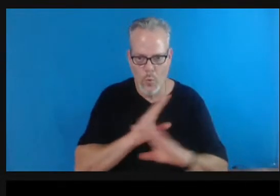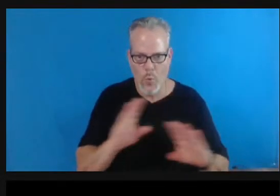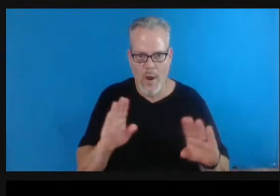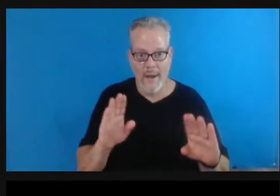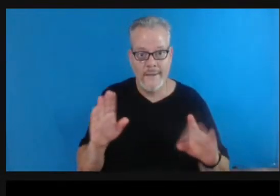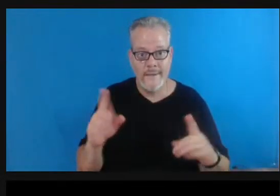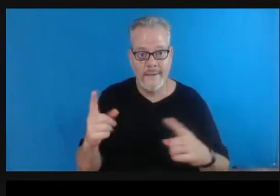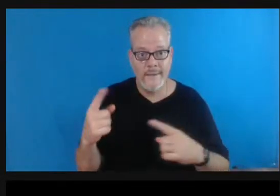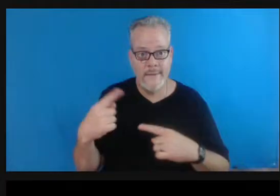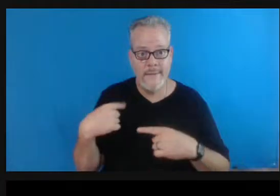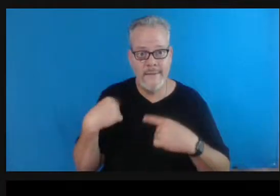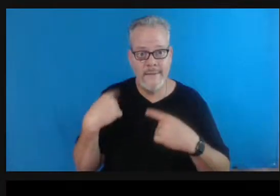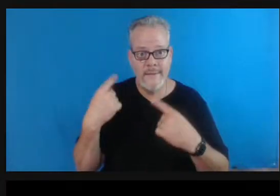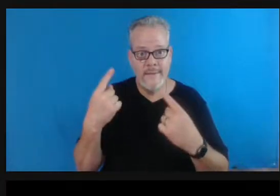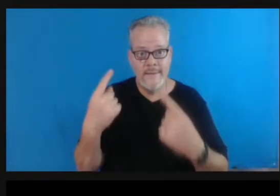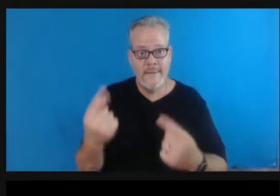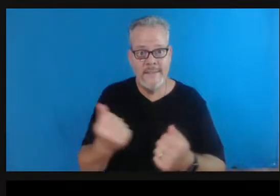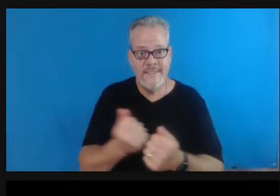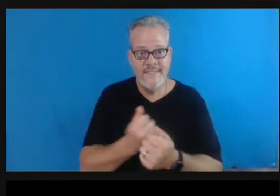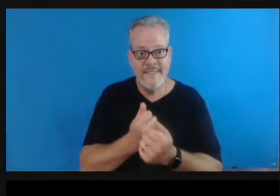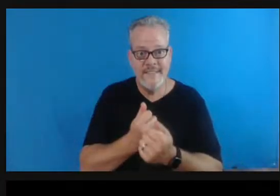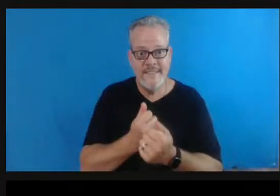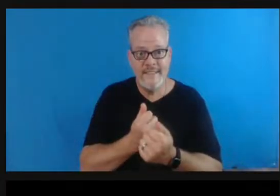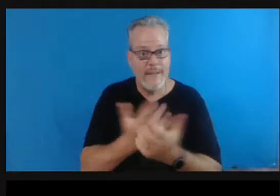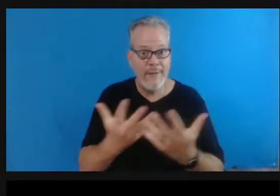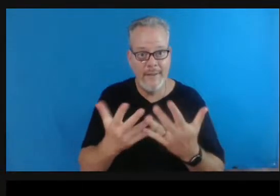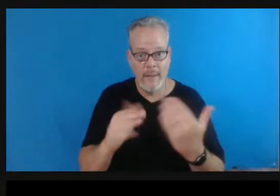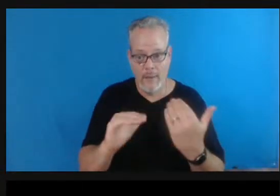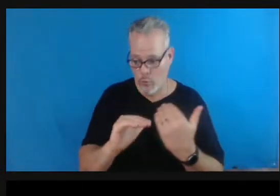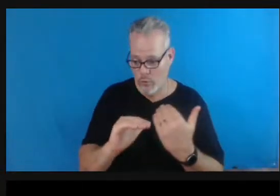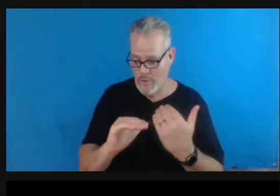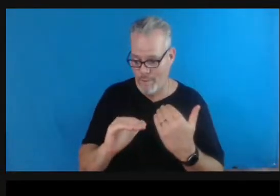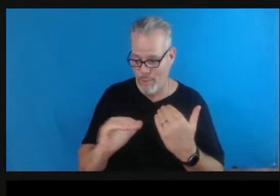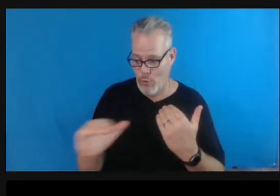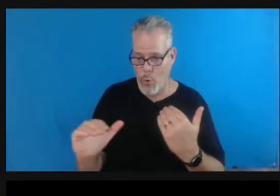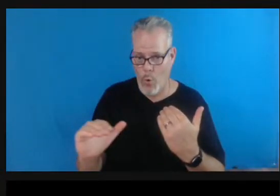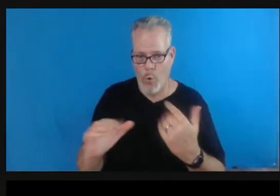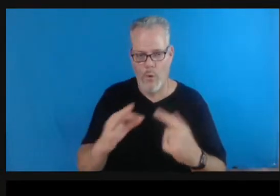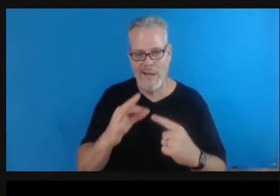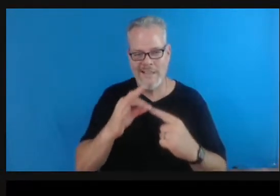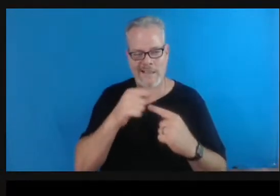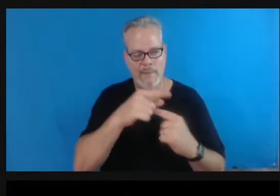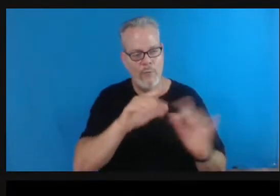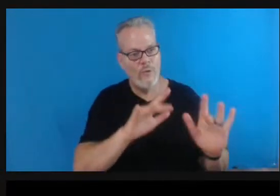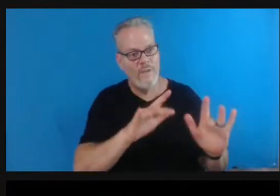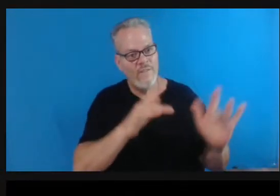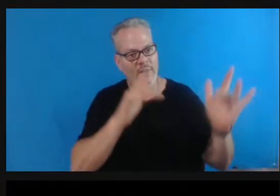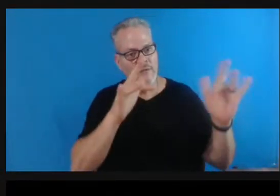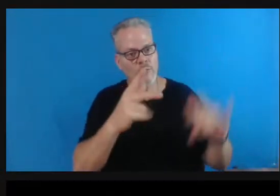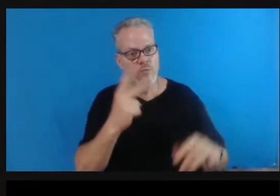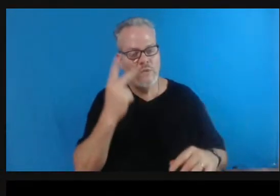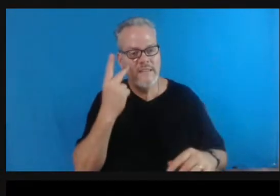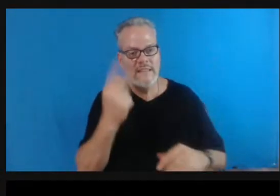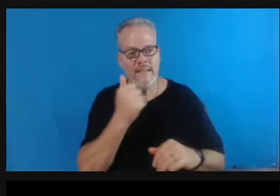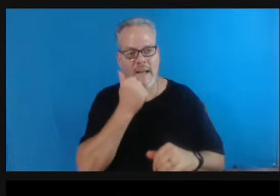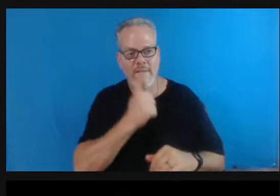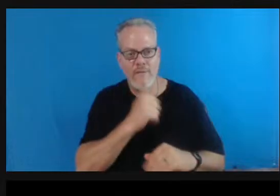everywhere across the crater floor, except at the vents, where you keep seeing the glow every single night there.